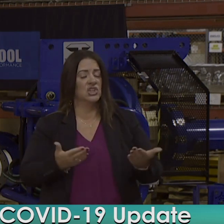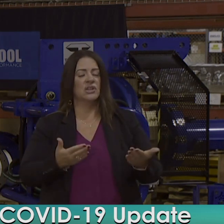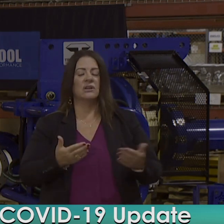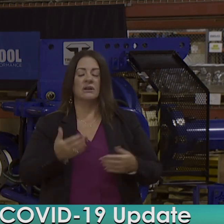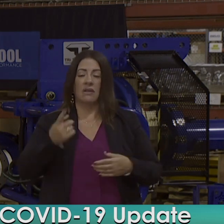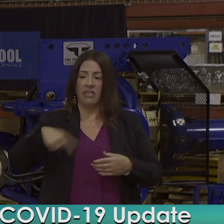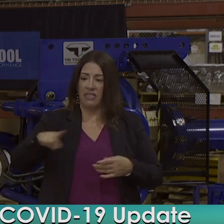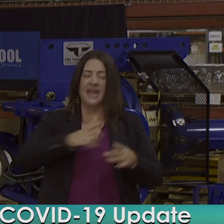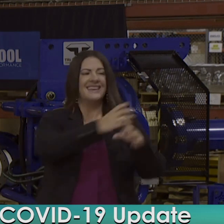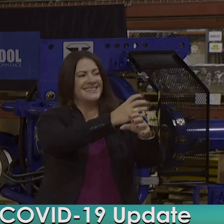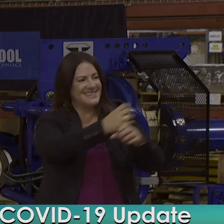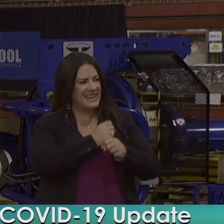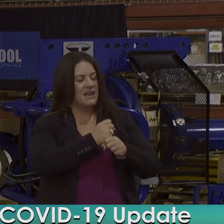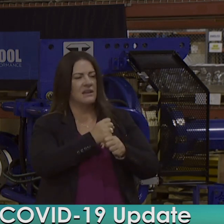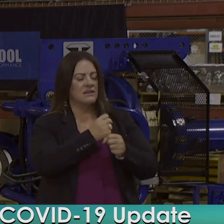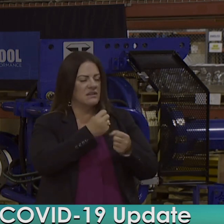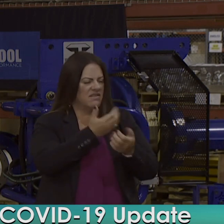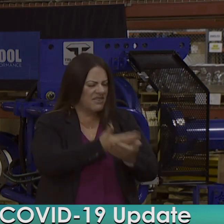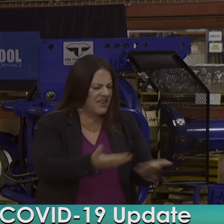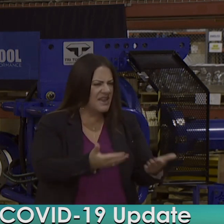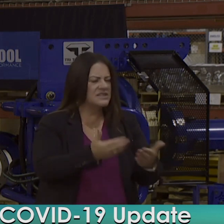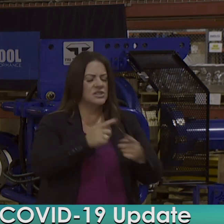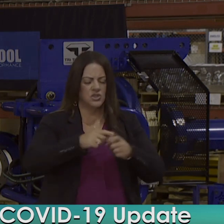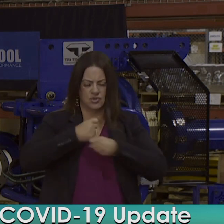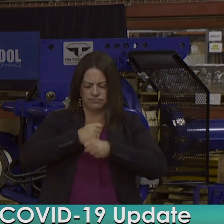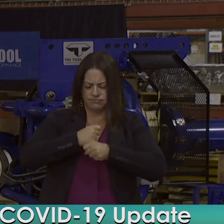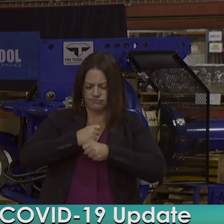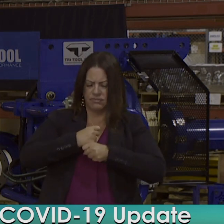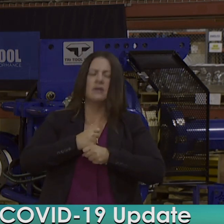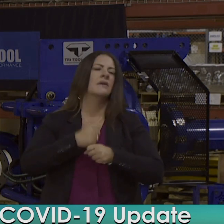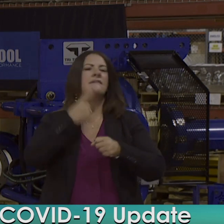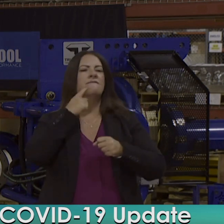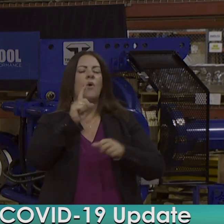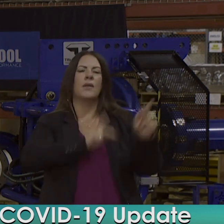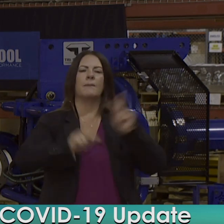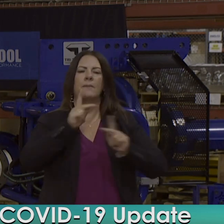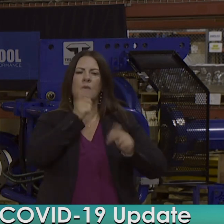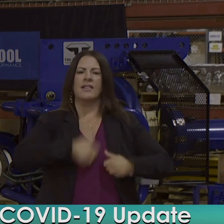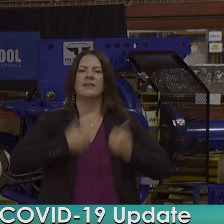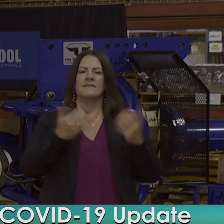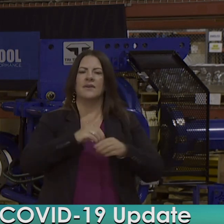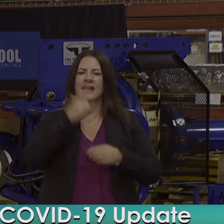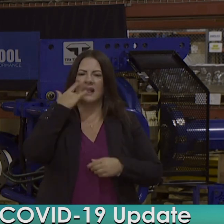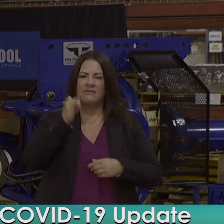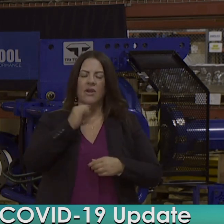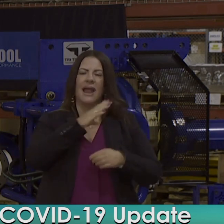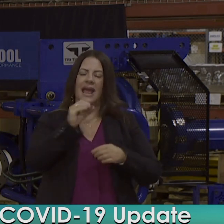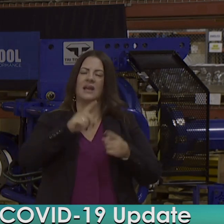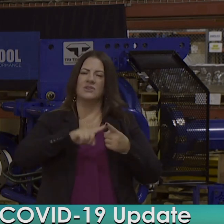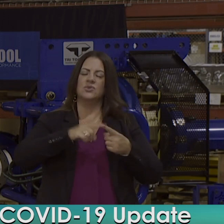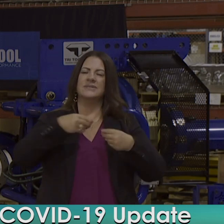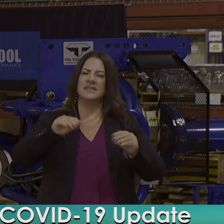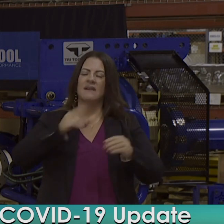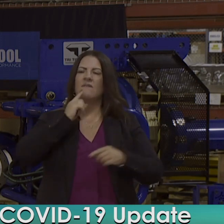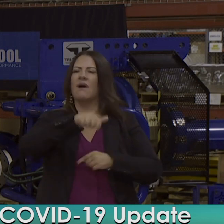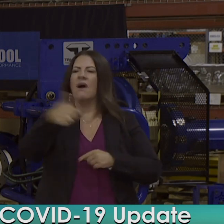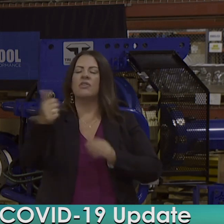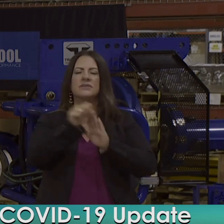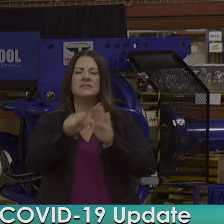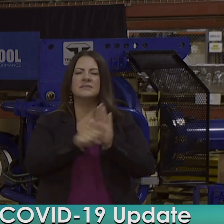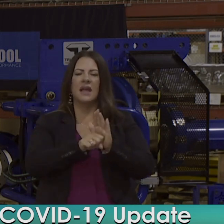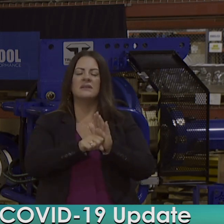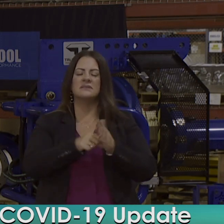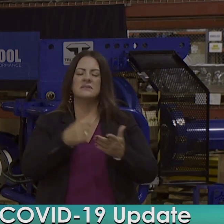for Californians and producing products, for that matter, for the rest of the nation. We want to incentivize